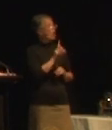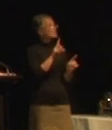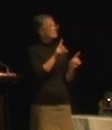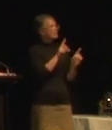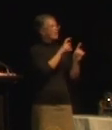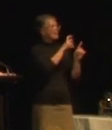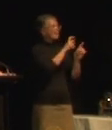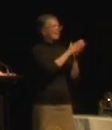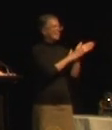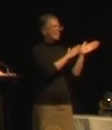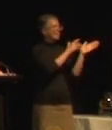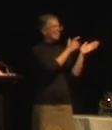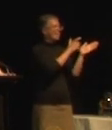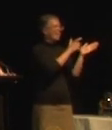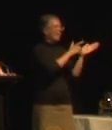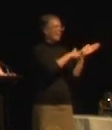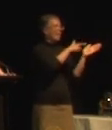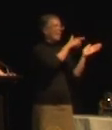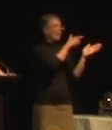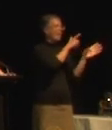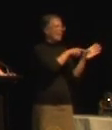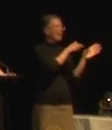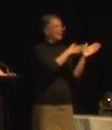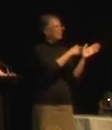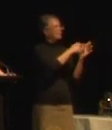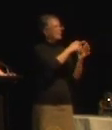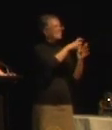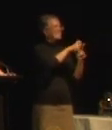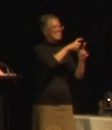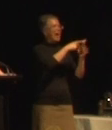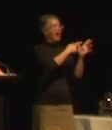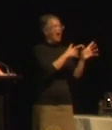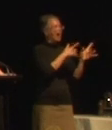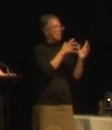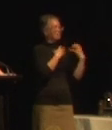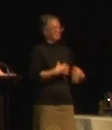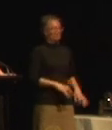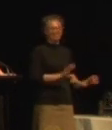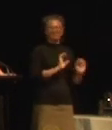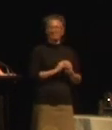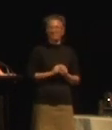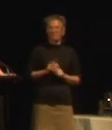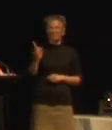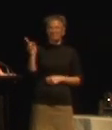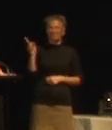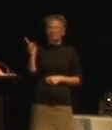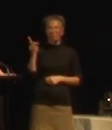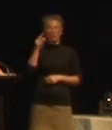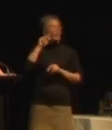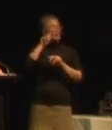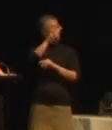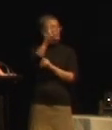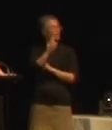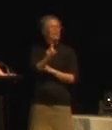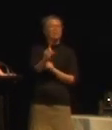right down to the actual genetic code. How about this art browser, entirely built over Wikidata, but allowing us to query, for example,